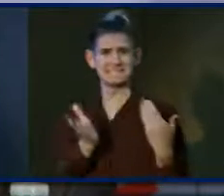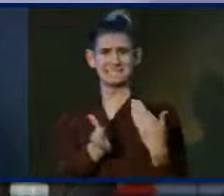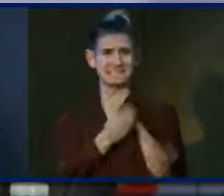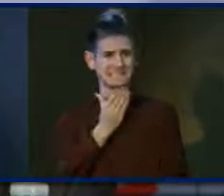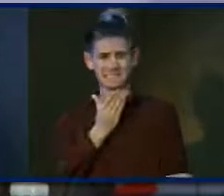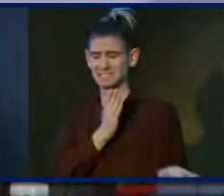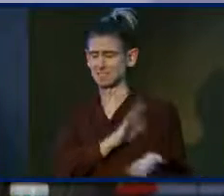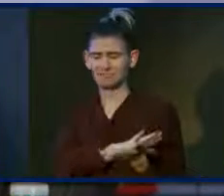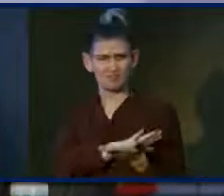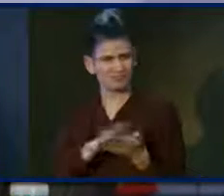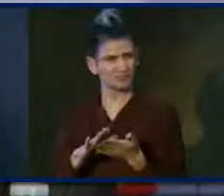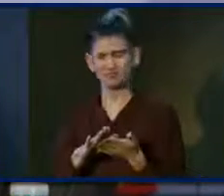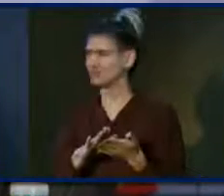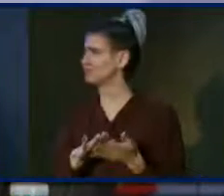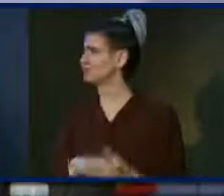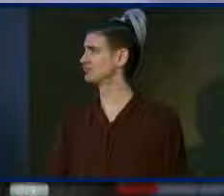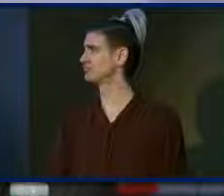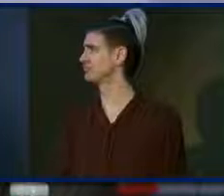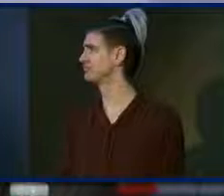and